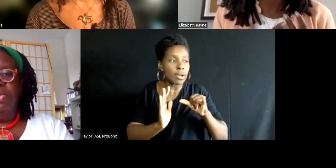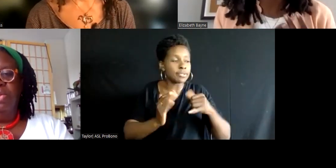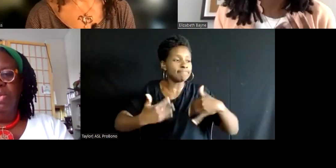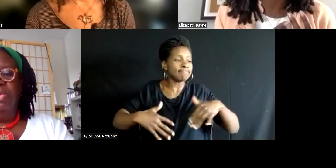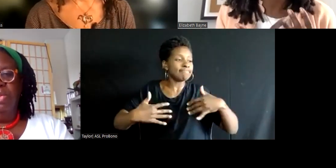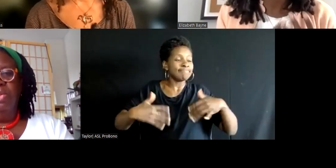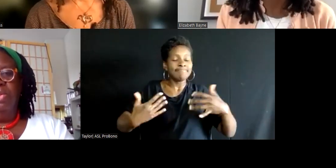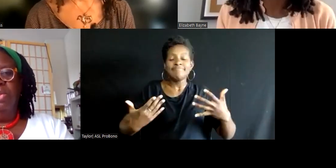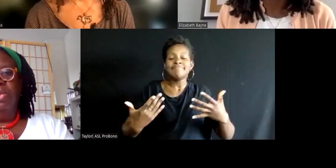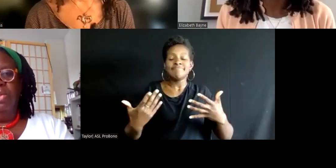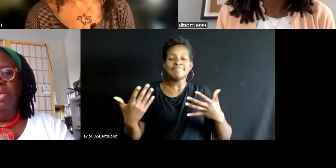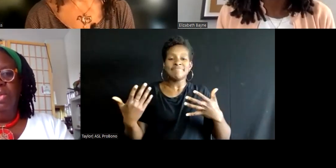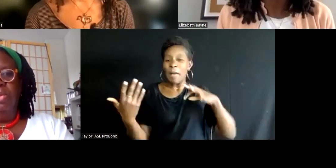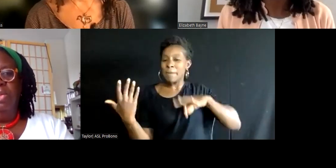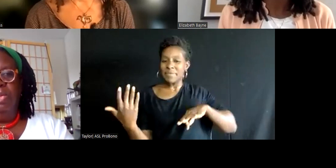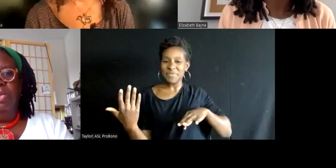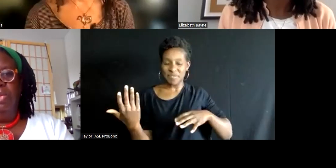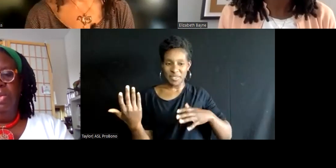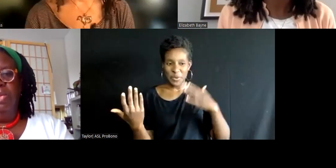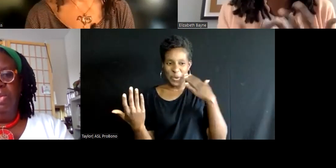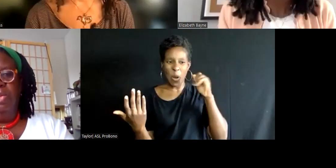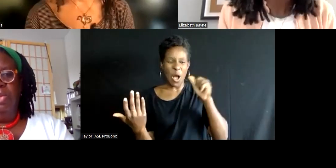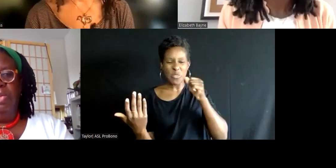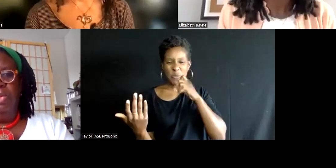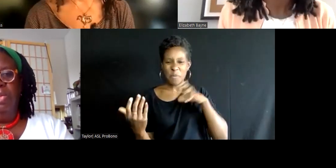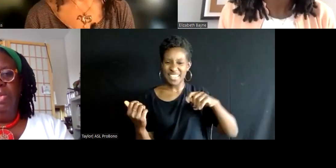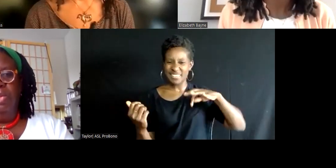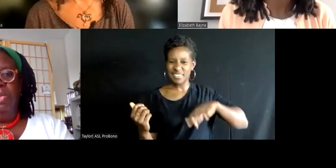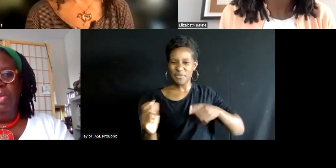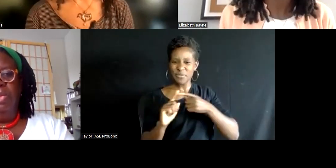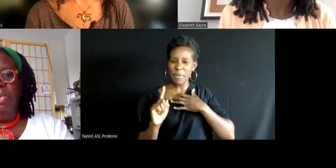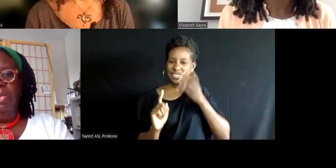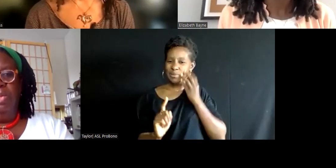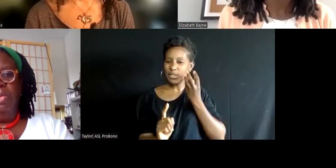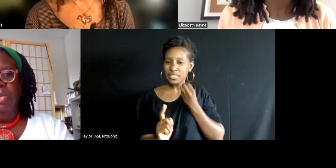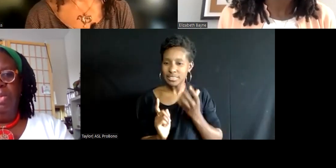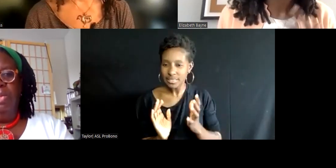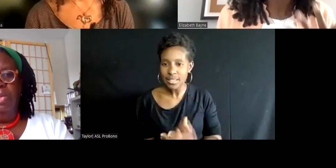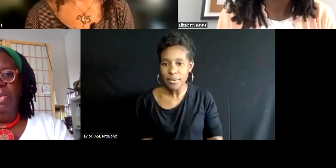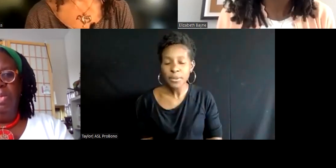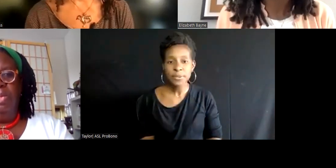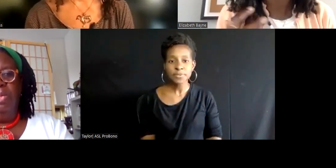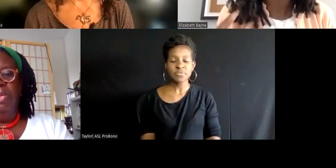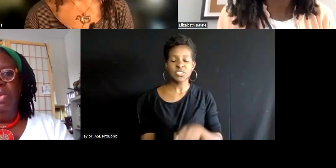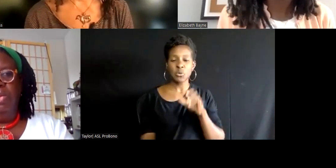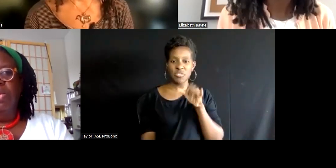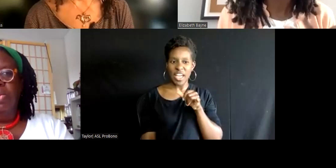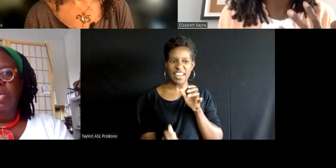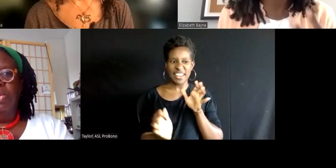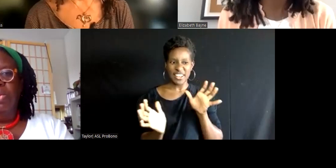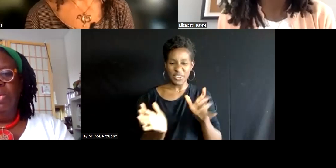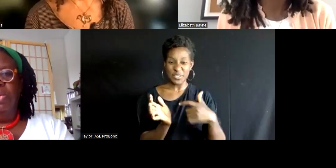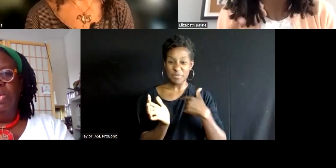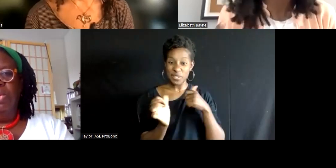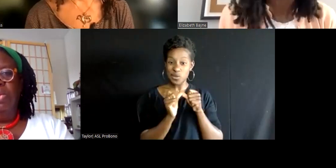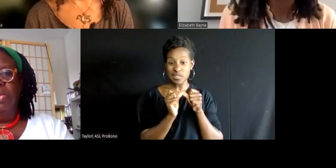find benefit from watching that and community from watching those stories. That encouraged me to continue, and that